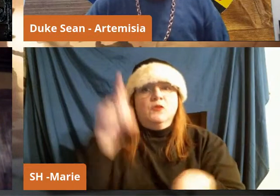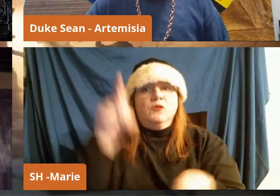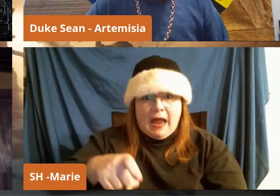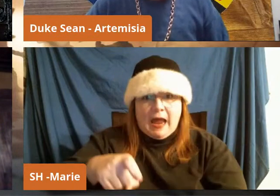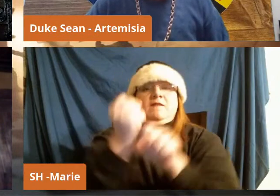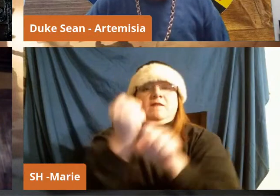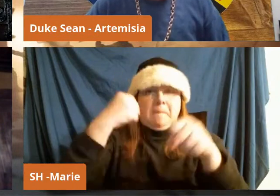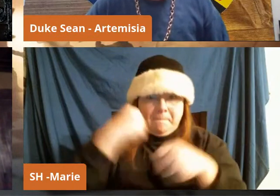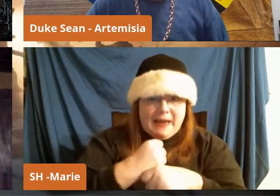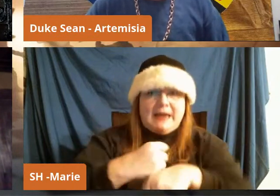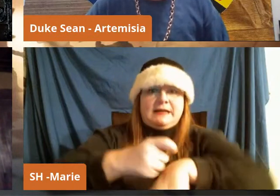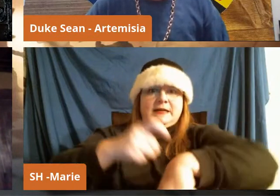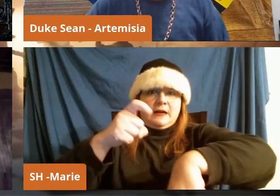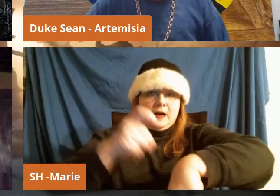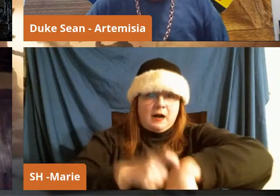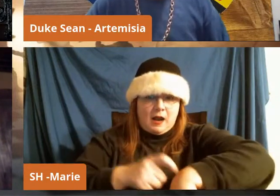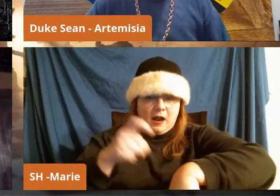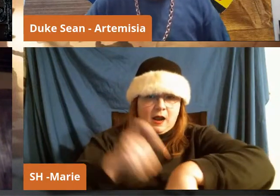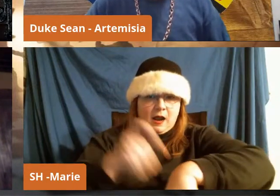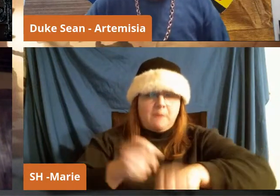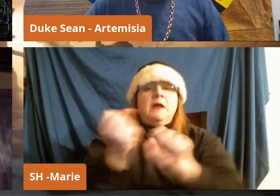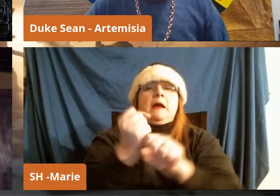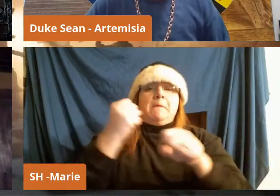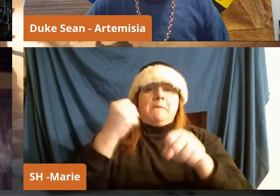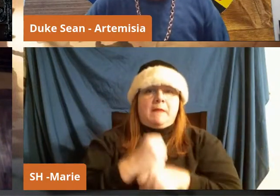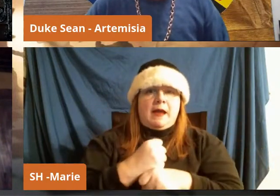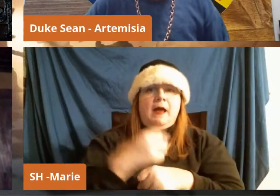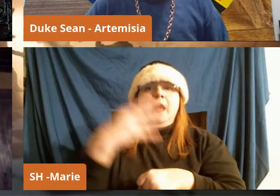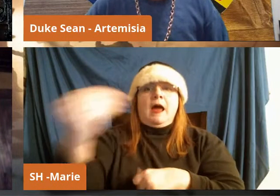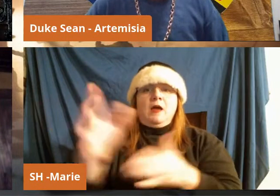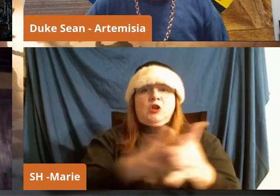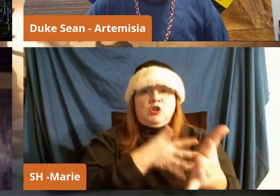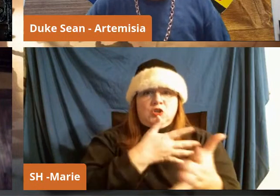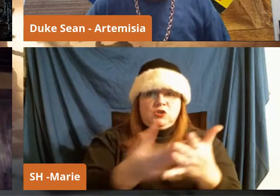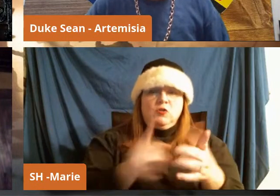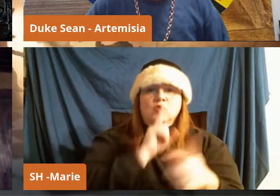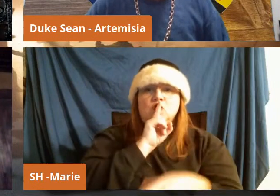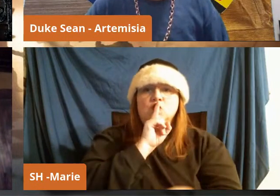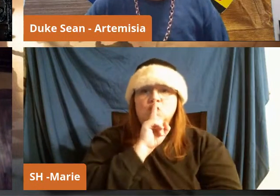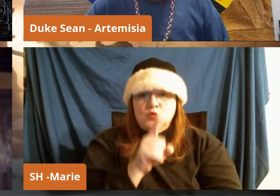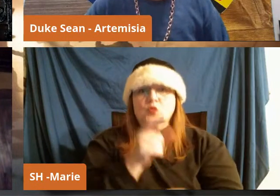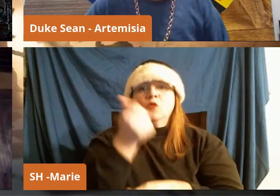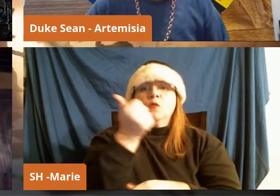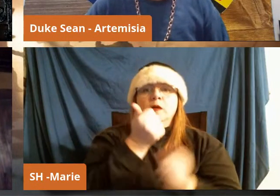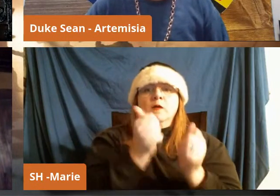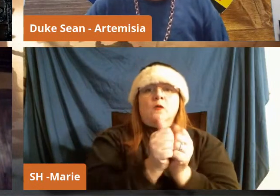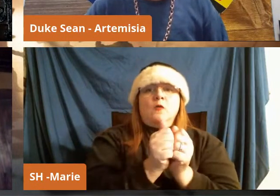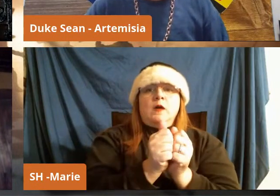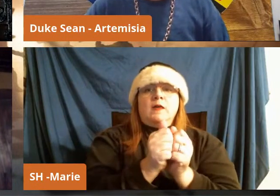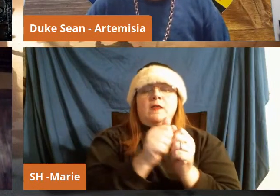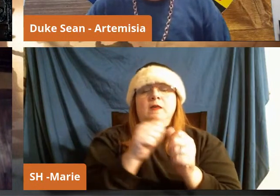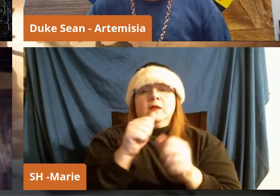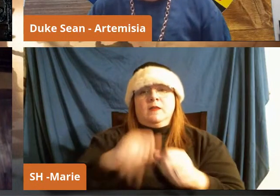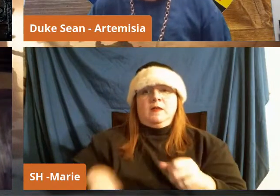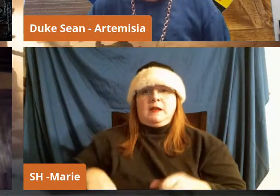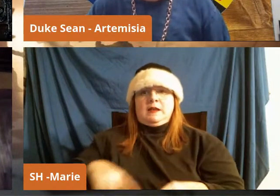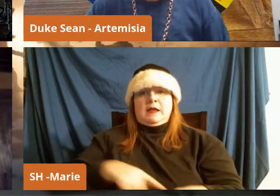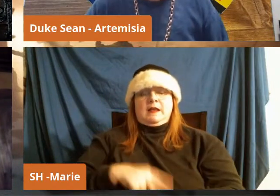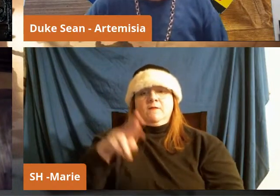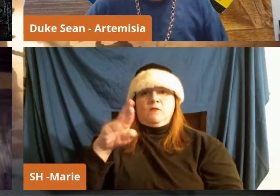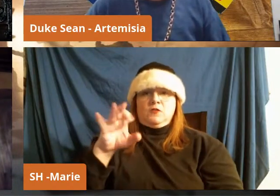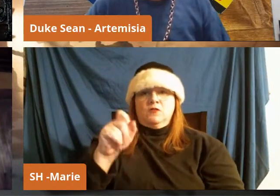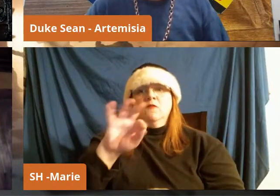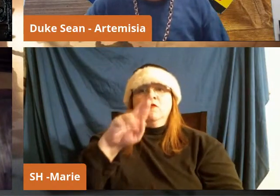fabricate it. You have to carve it out of your schedule, and that's true of the knightly virtues and of